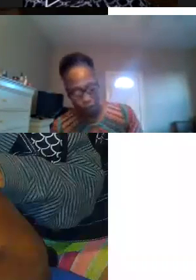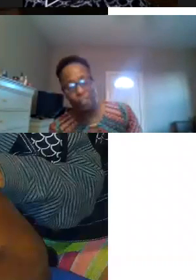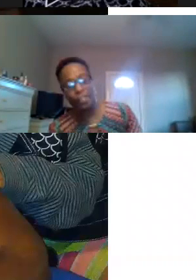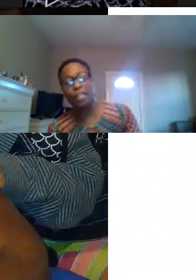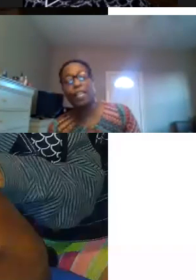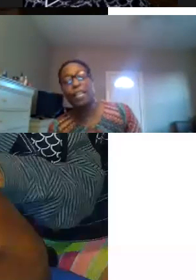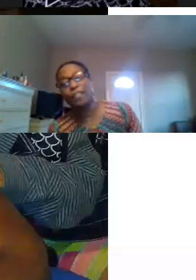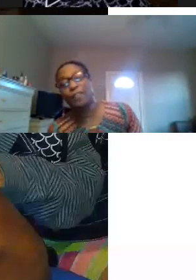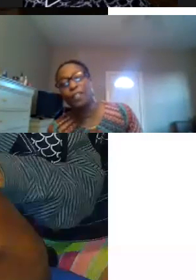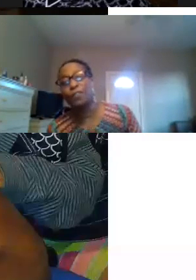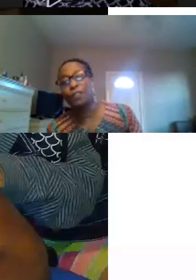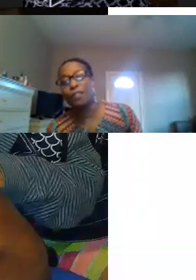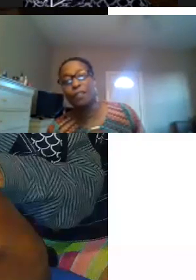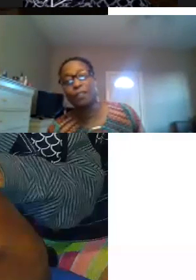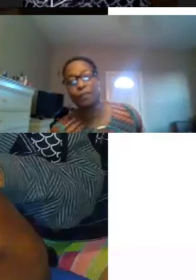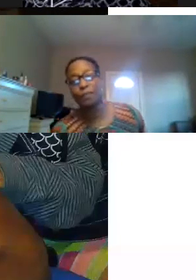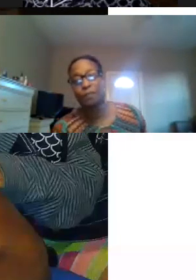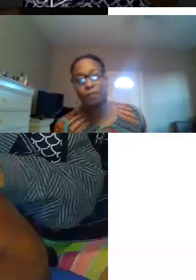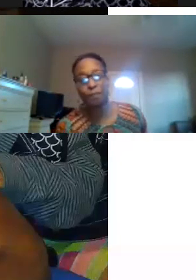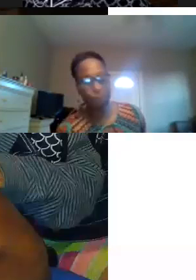to these elected officials?